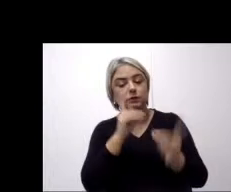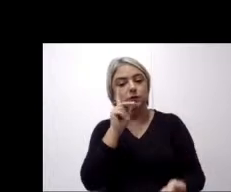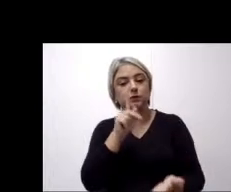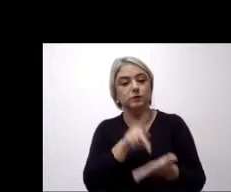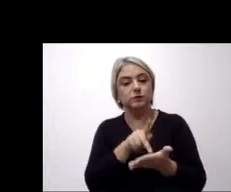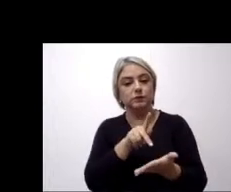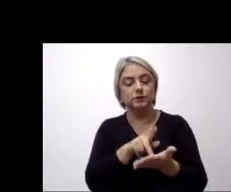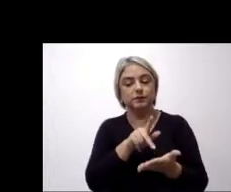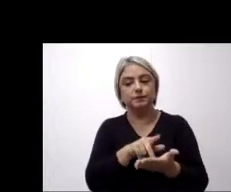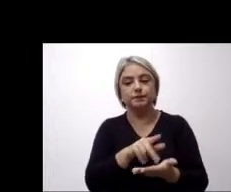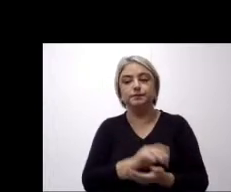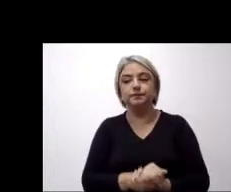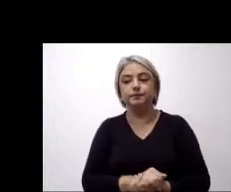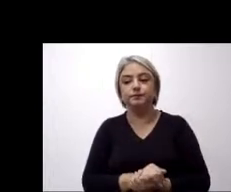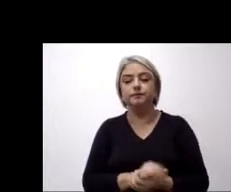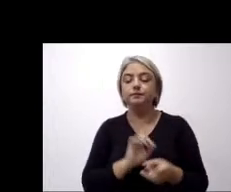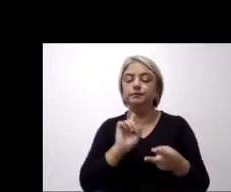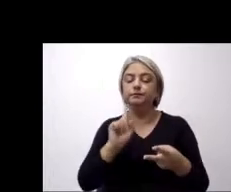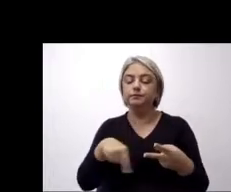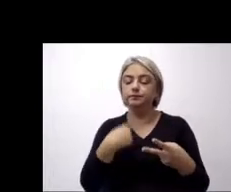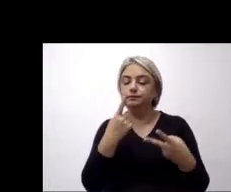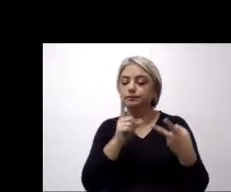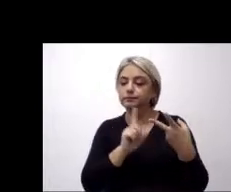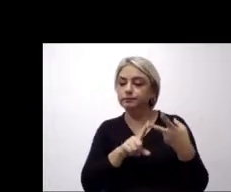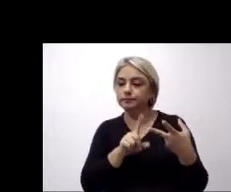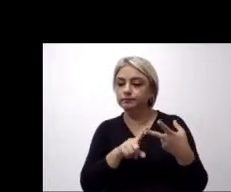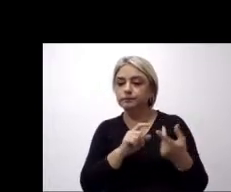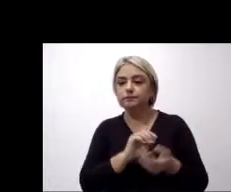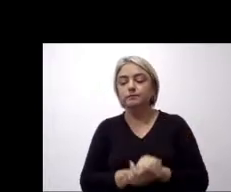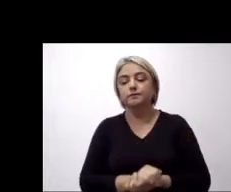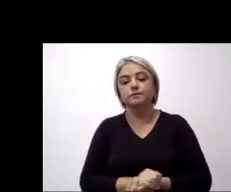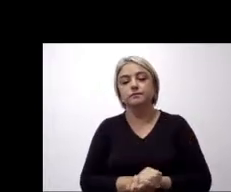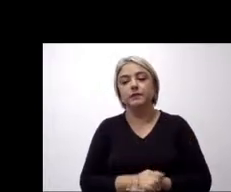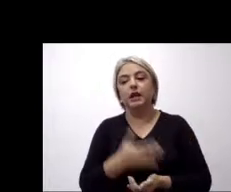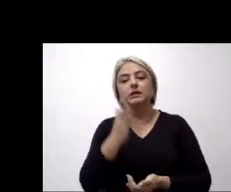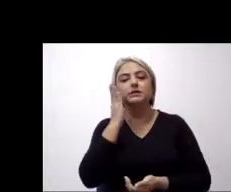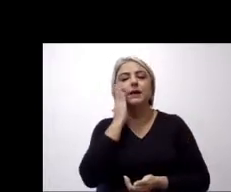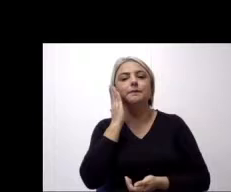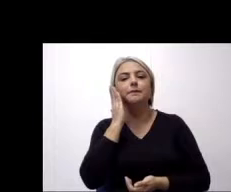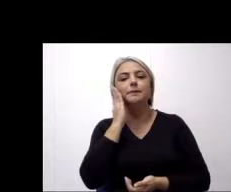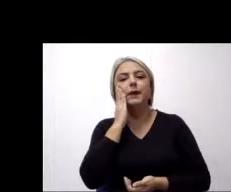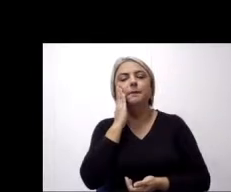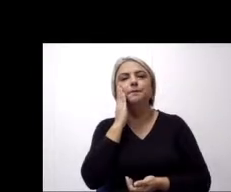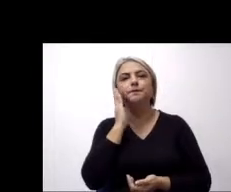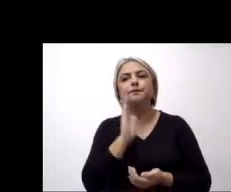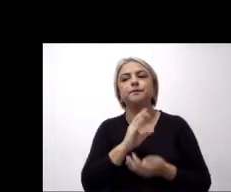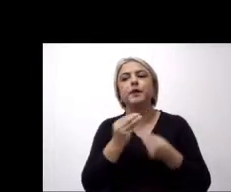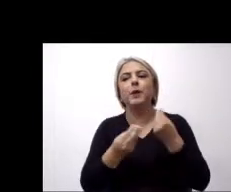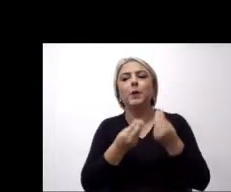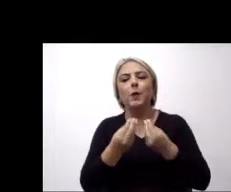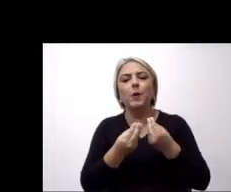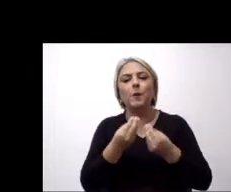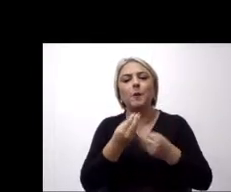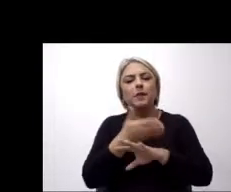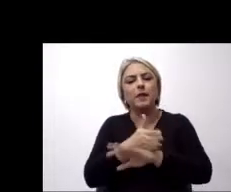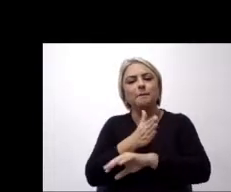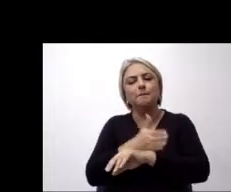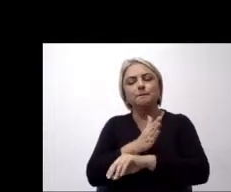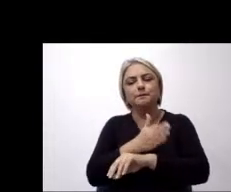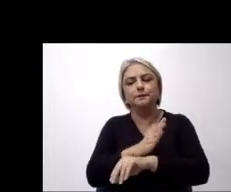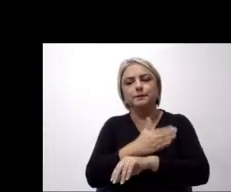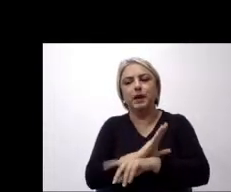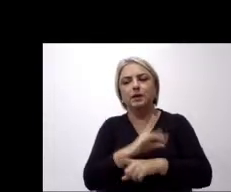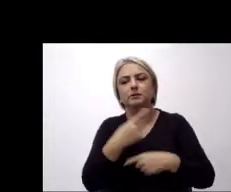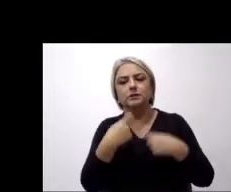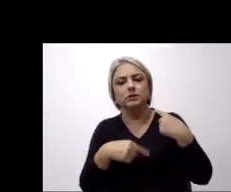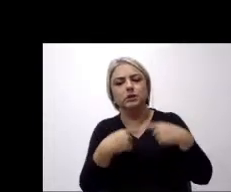Second point is to consider that through this discursive practice, we need to understand